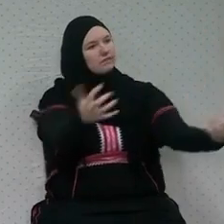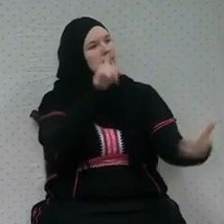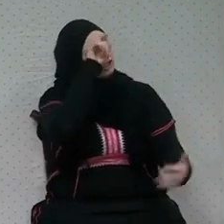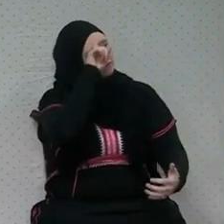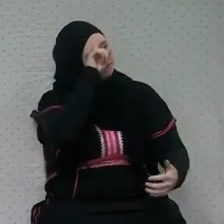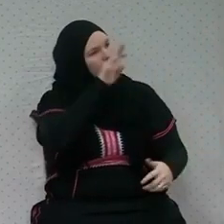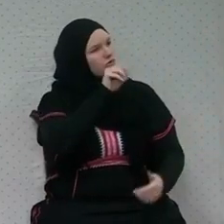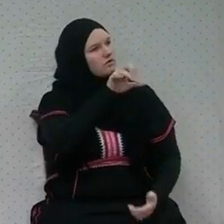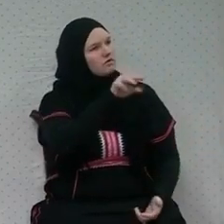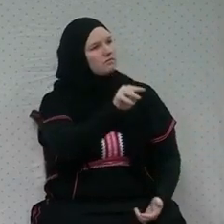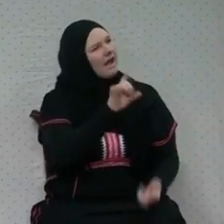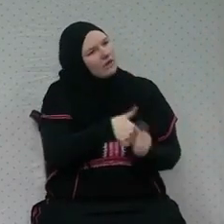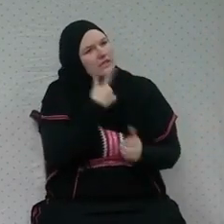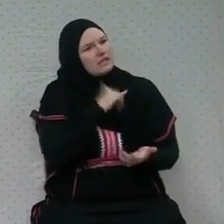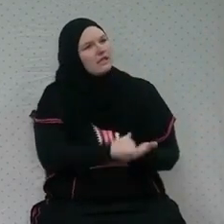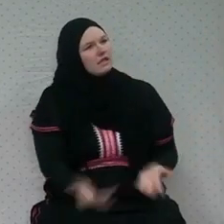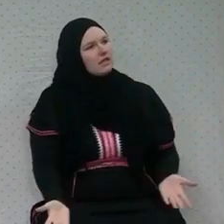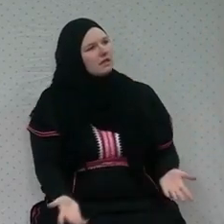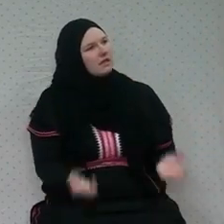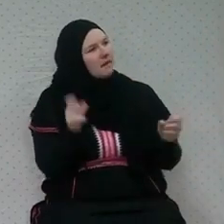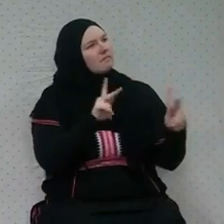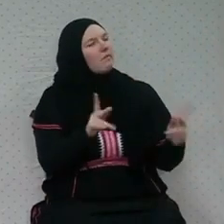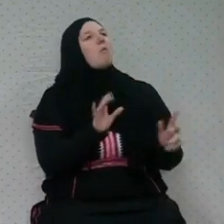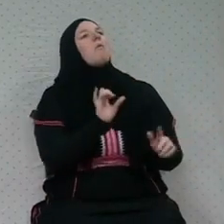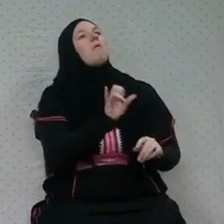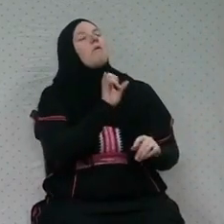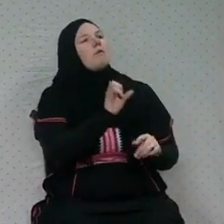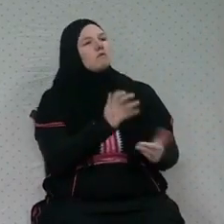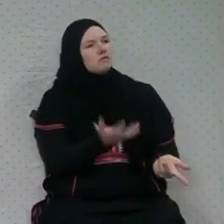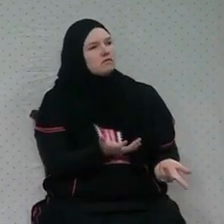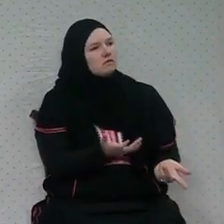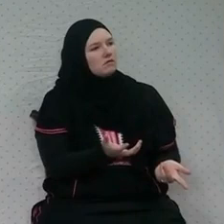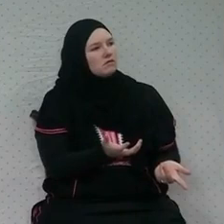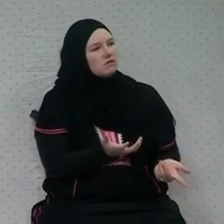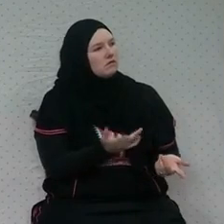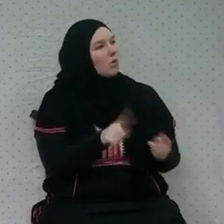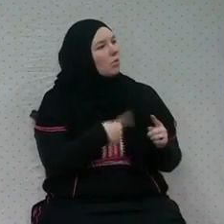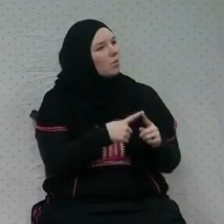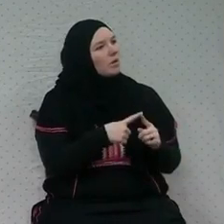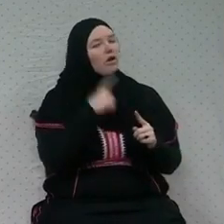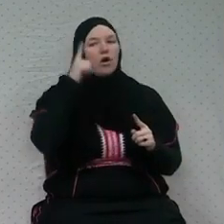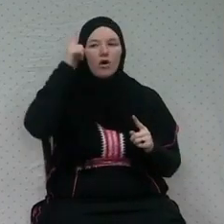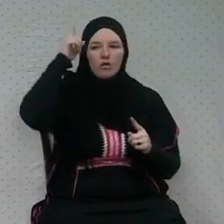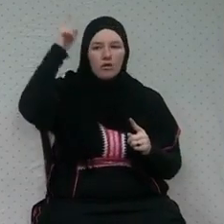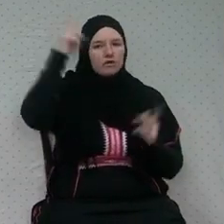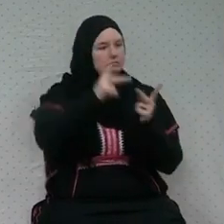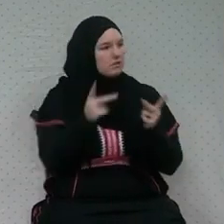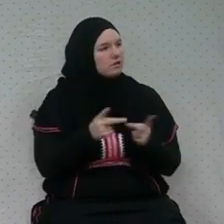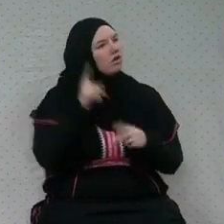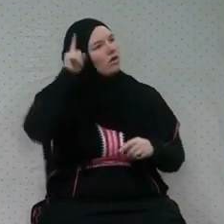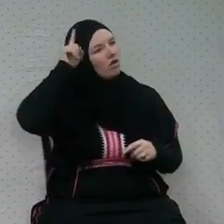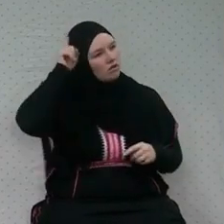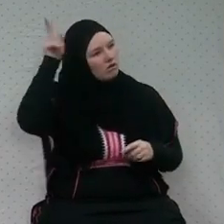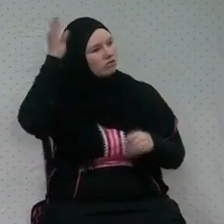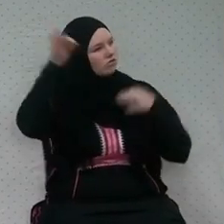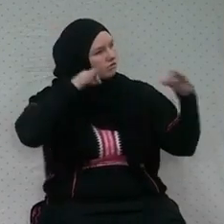Allah? It's simple. It is when we discount Allah's statement, Allah's position, Allah's